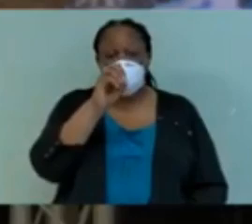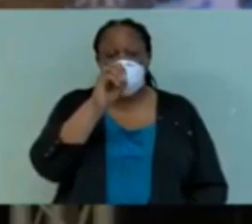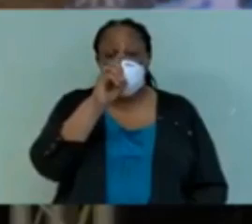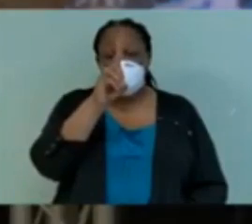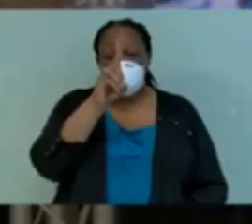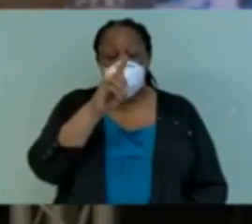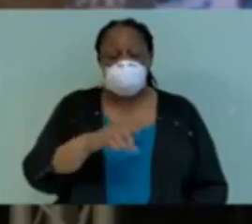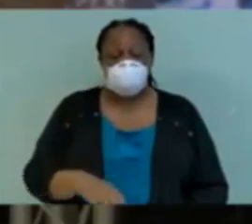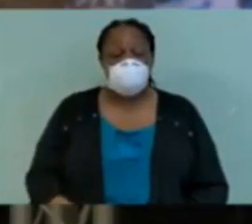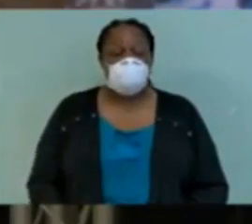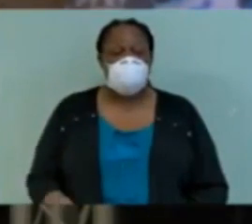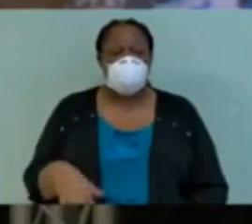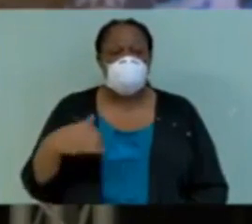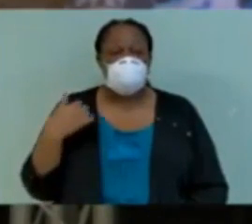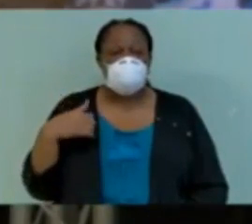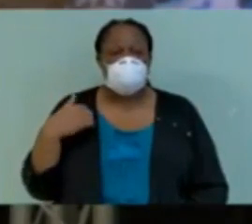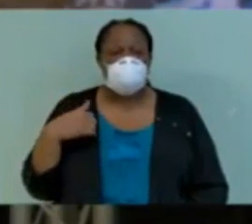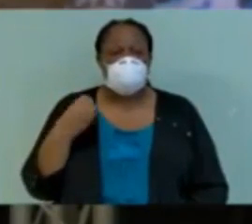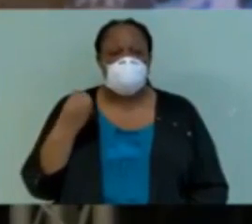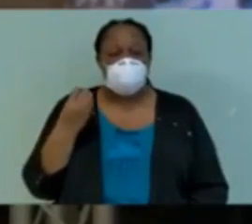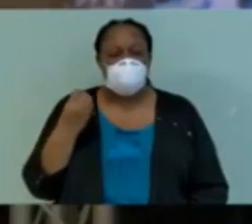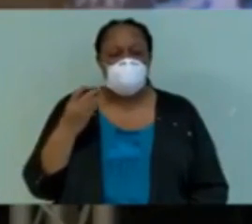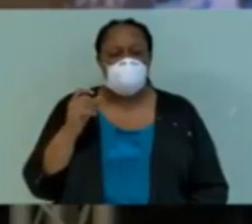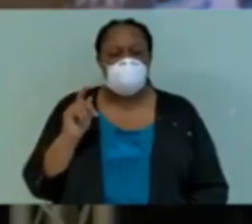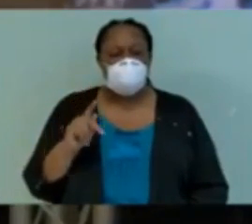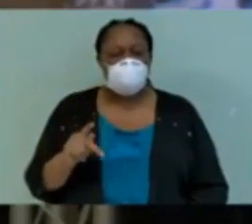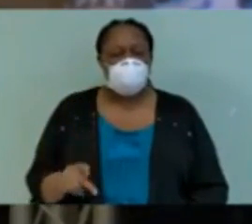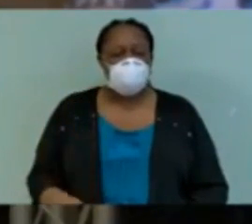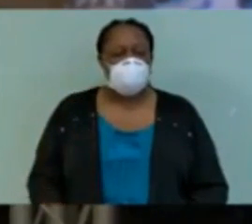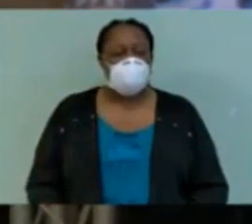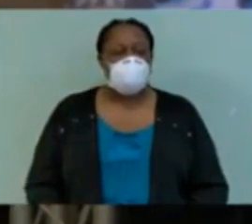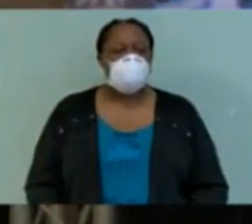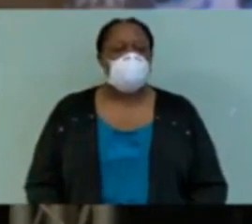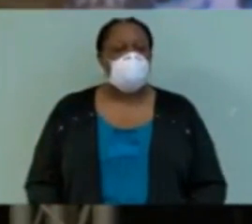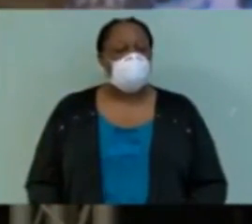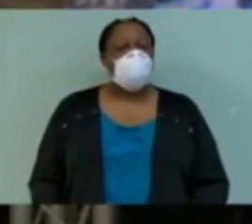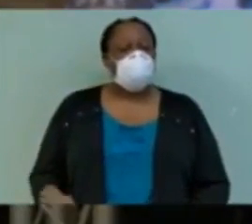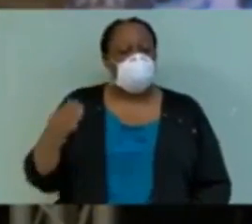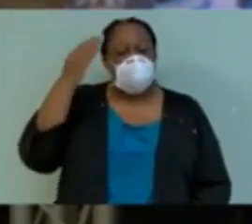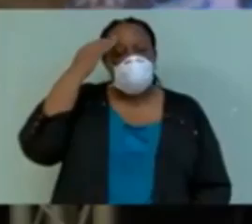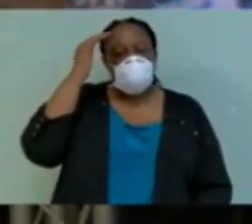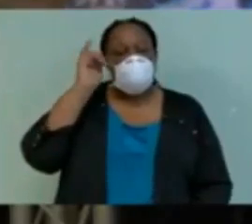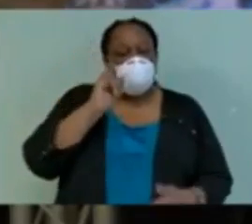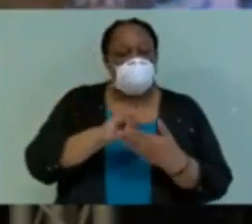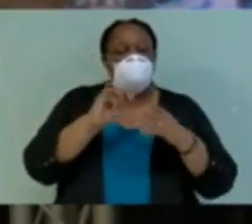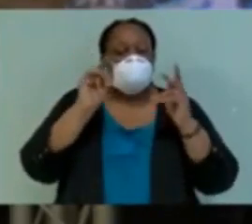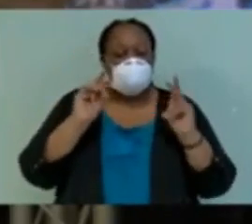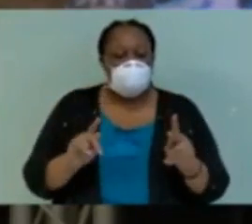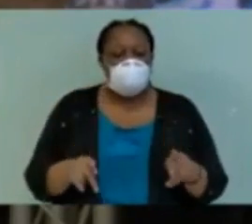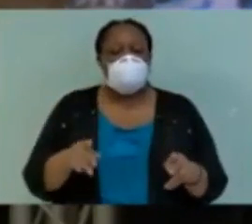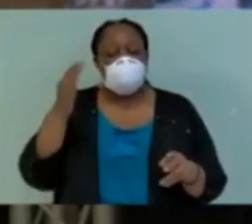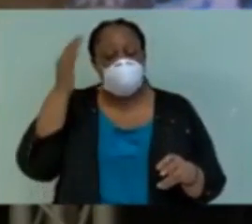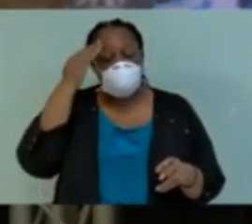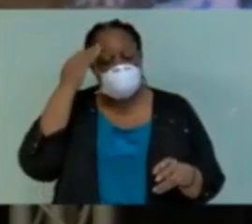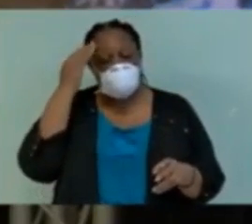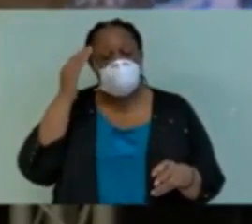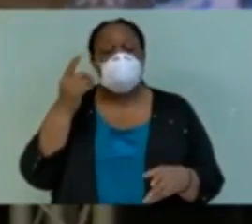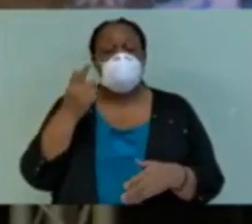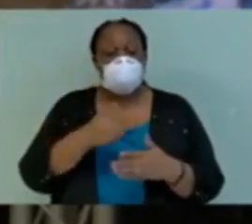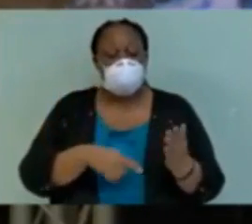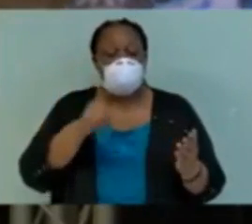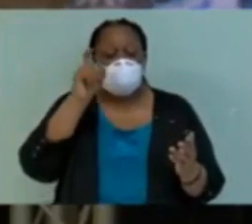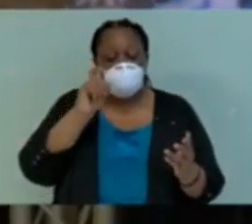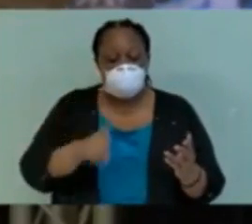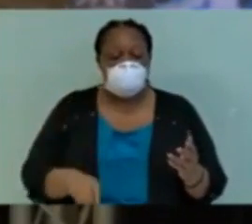curfew. Now, all 4 persons were arrested and charged. Today, the total number of